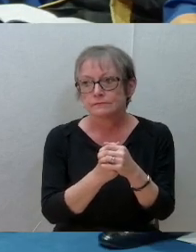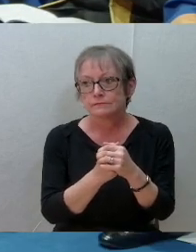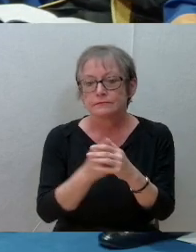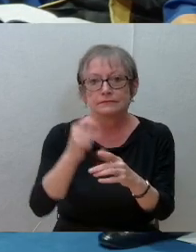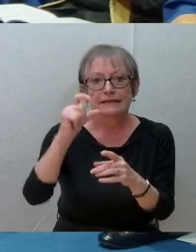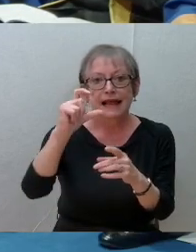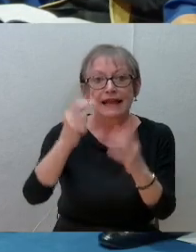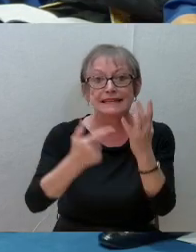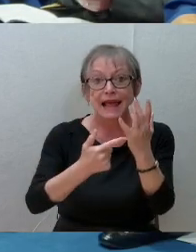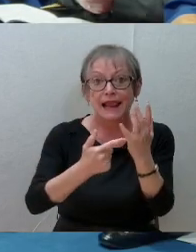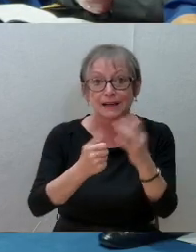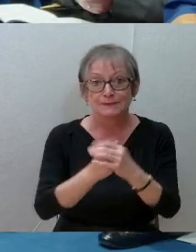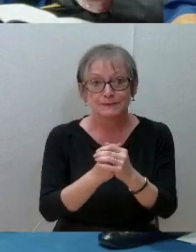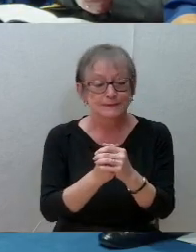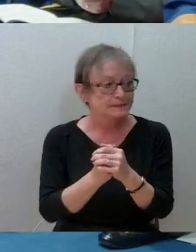Callie Taylor.